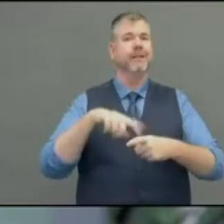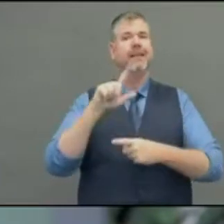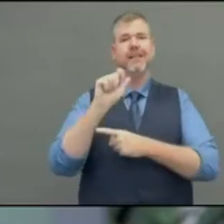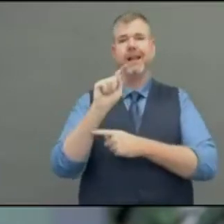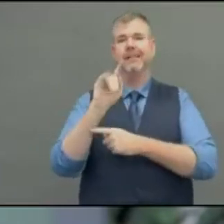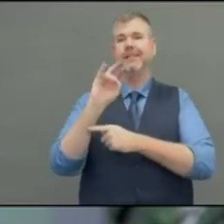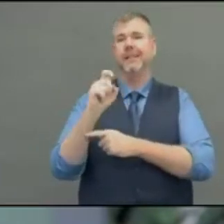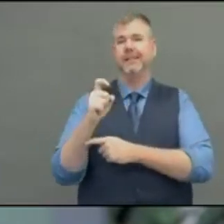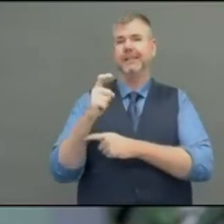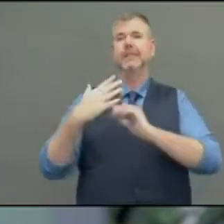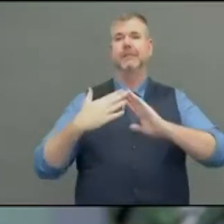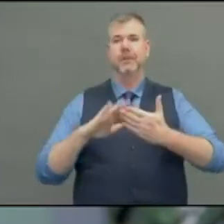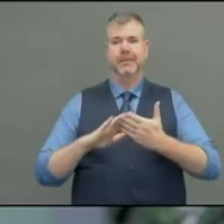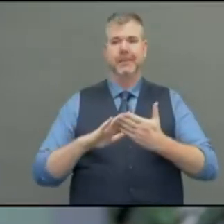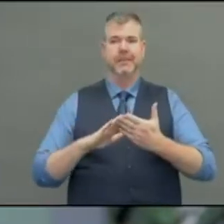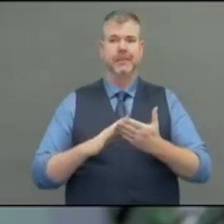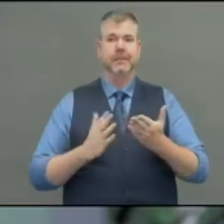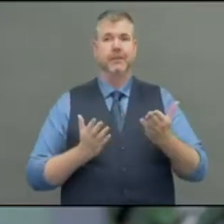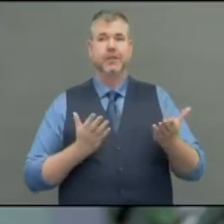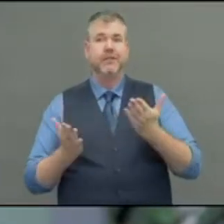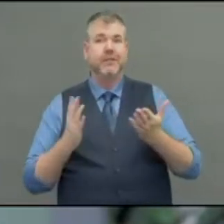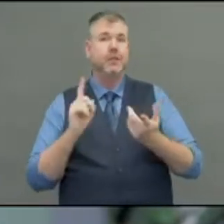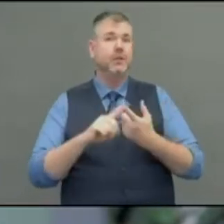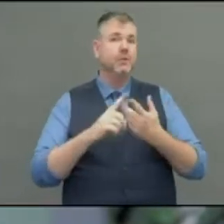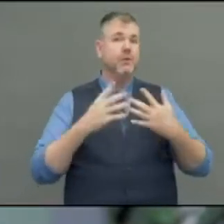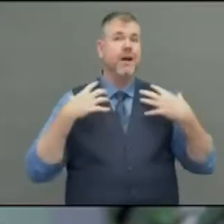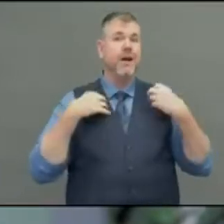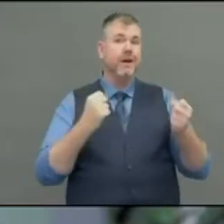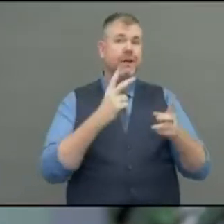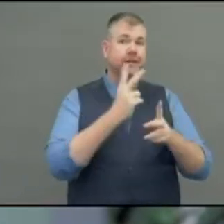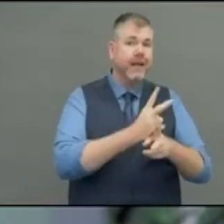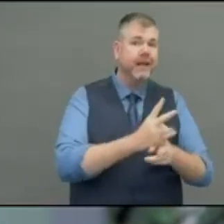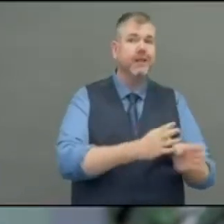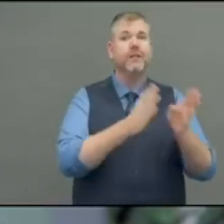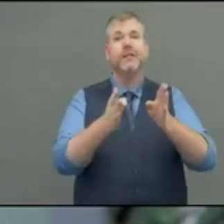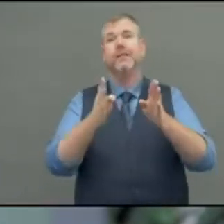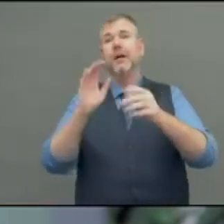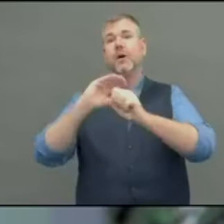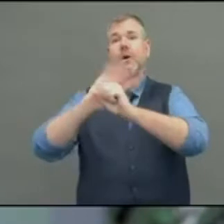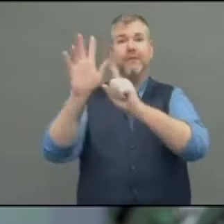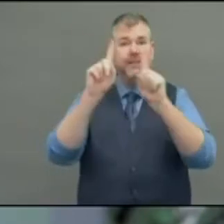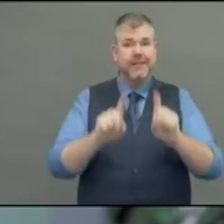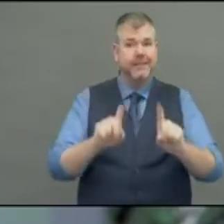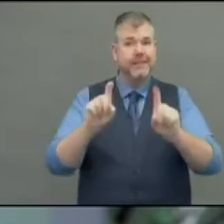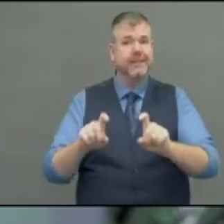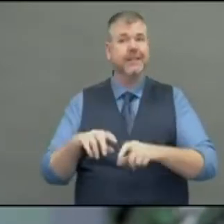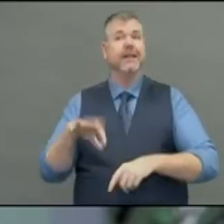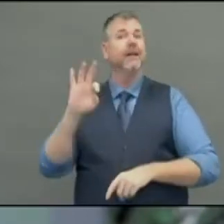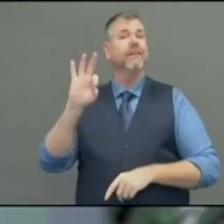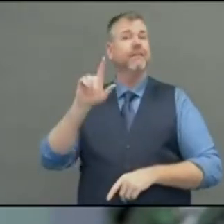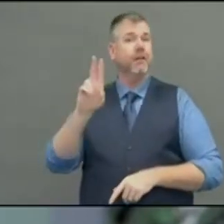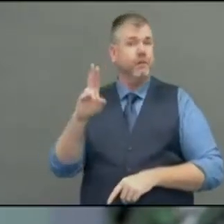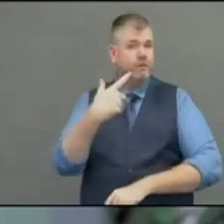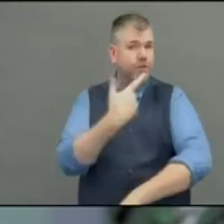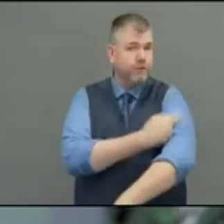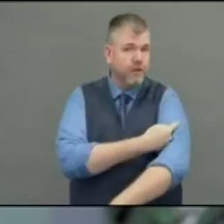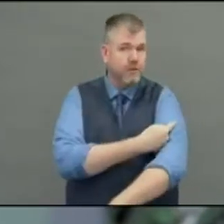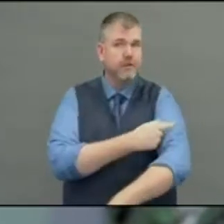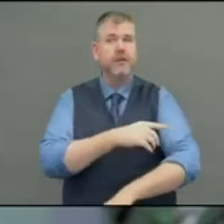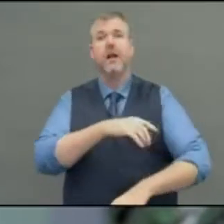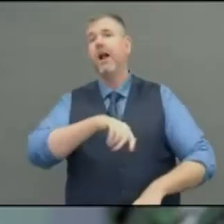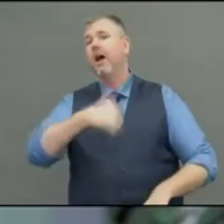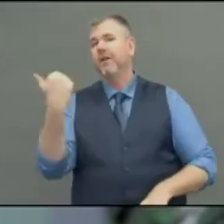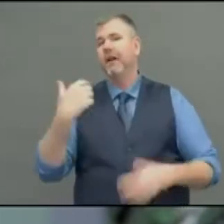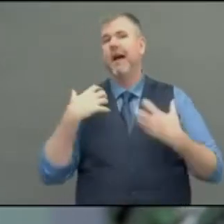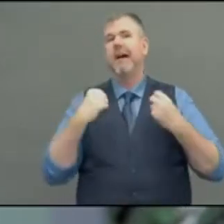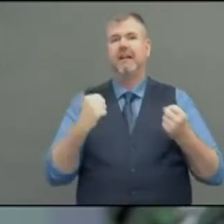healthcare, access to healthcare, testing, especially around COVID-19 testing, flu shots, and other health screenings. And all of these